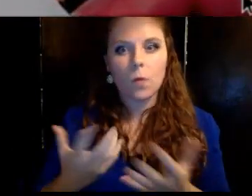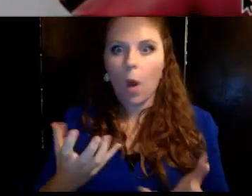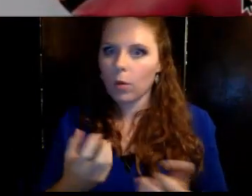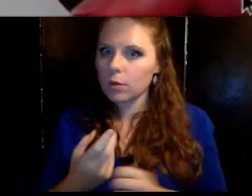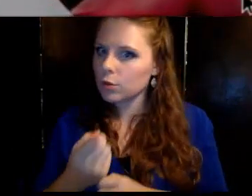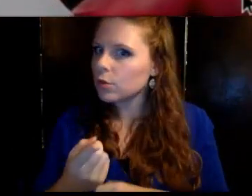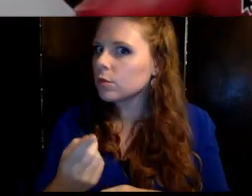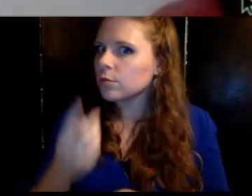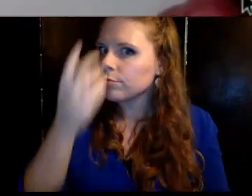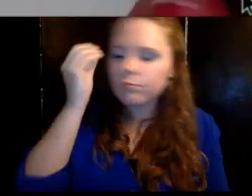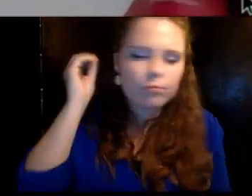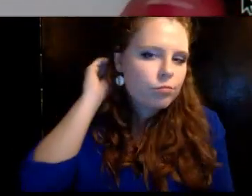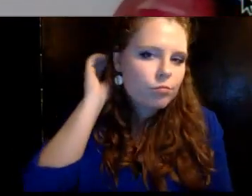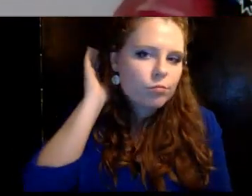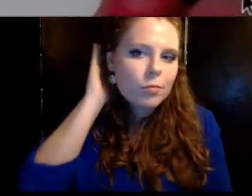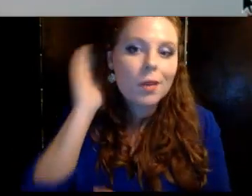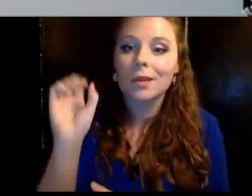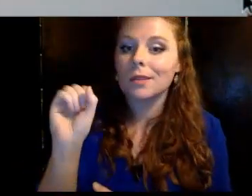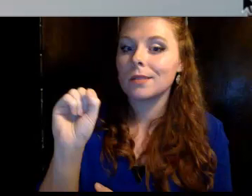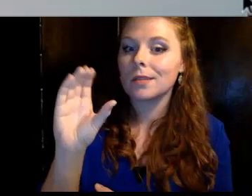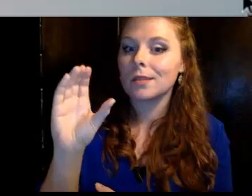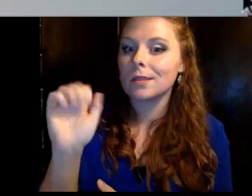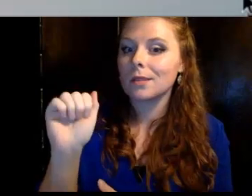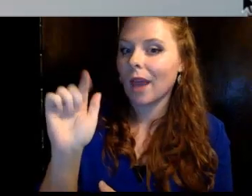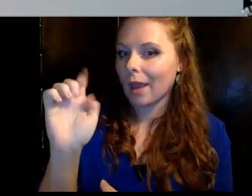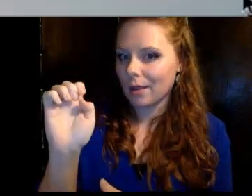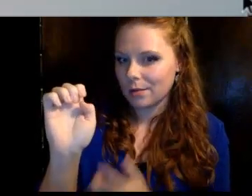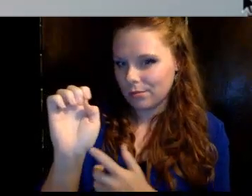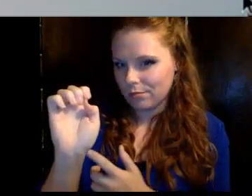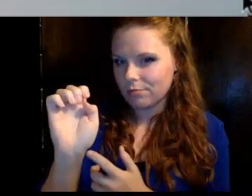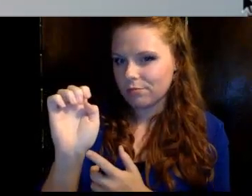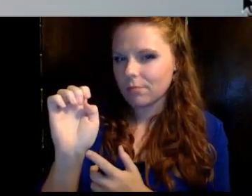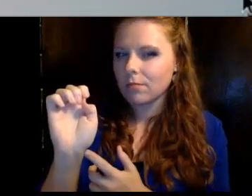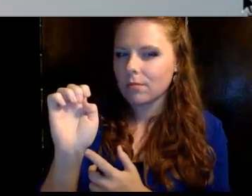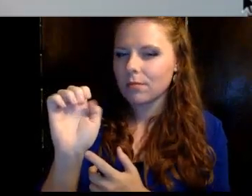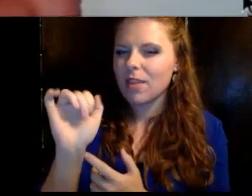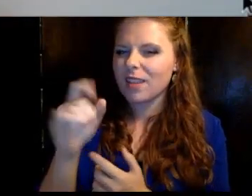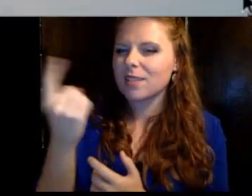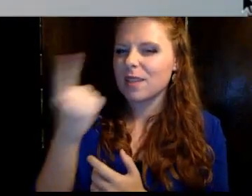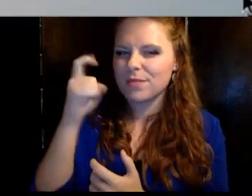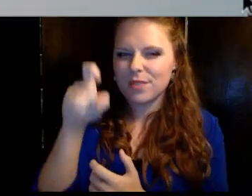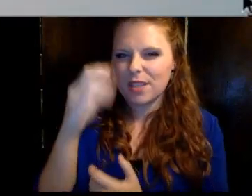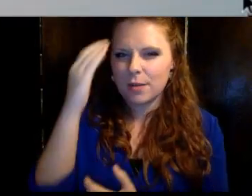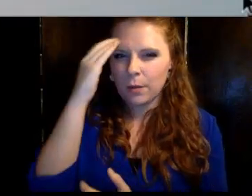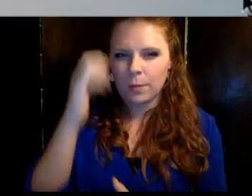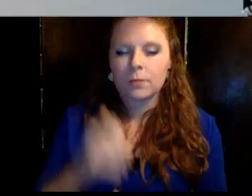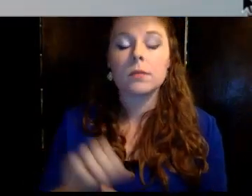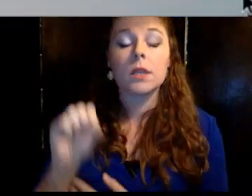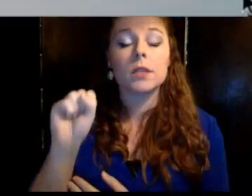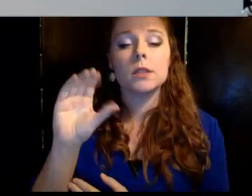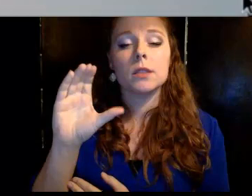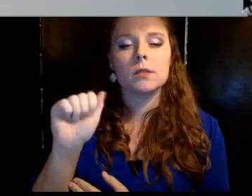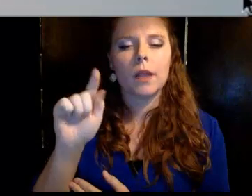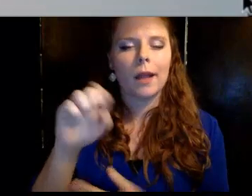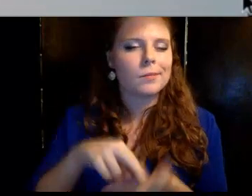want you to keep in mind here? Scale. Scale is one thing that is something you need to know about. Scale is